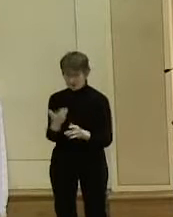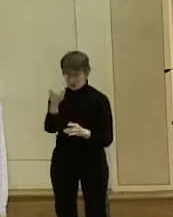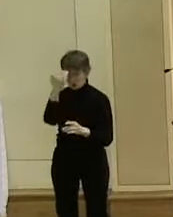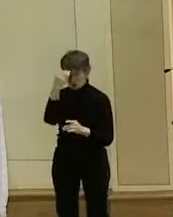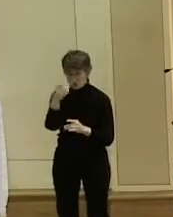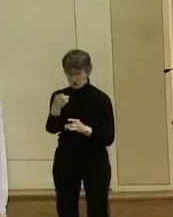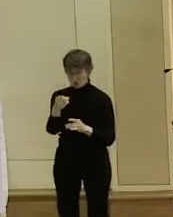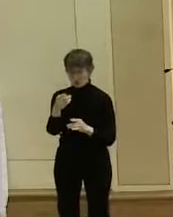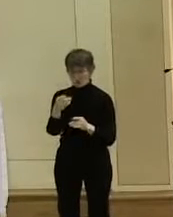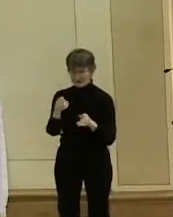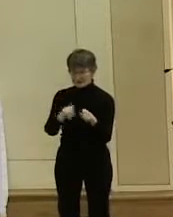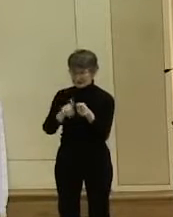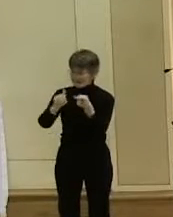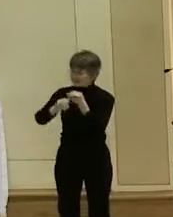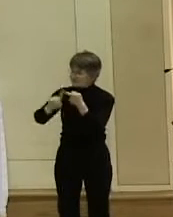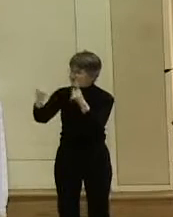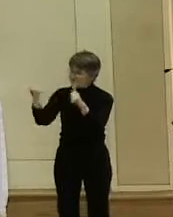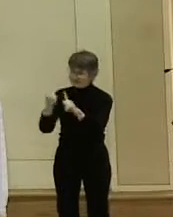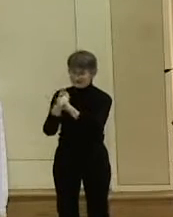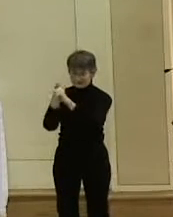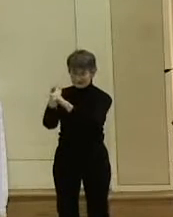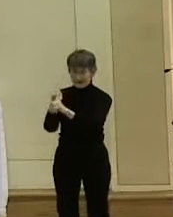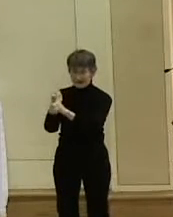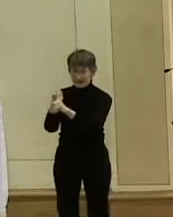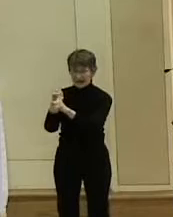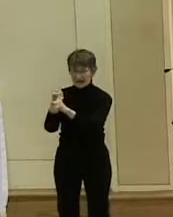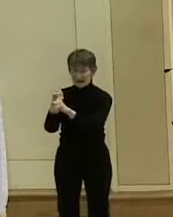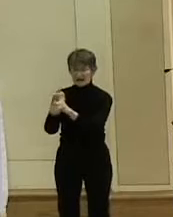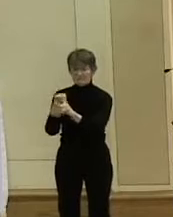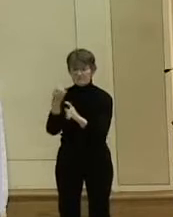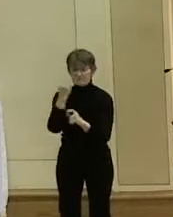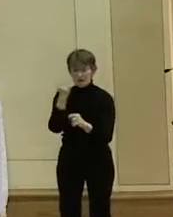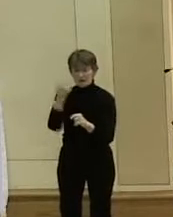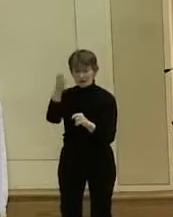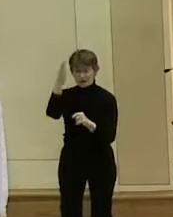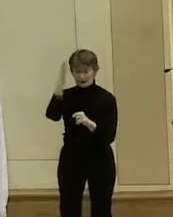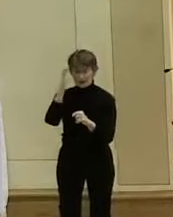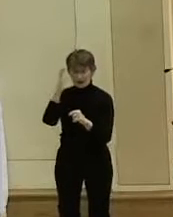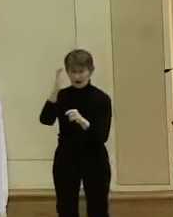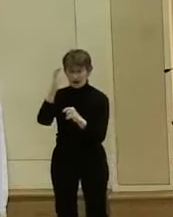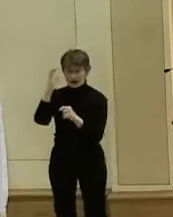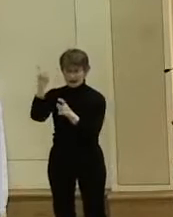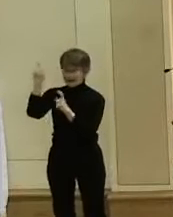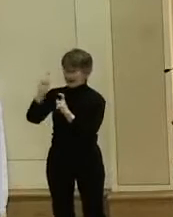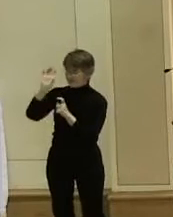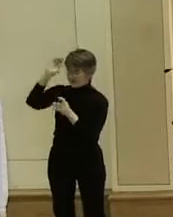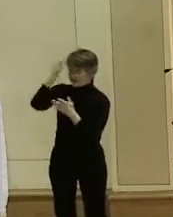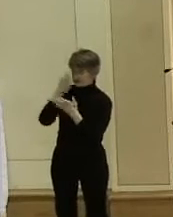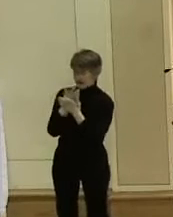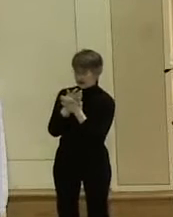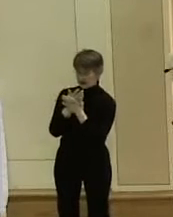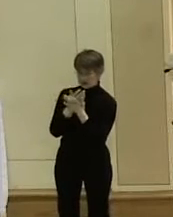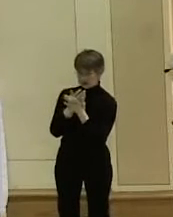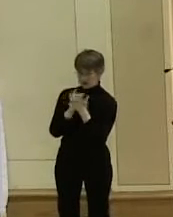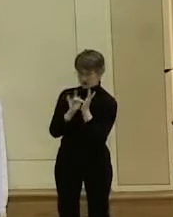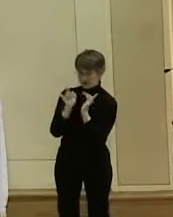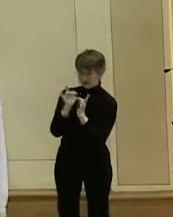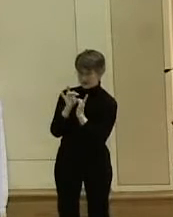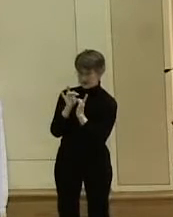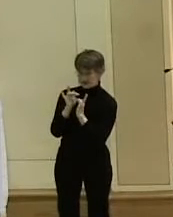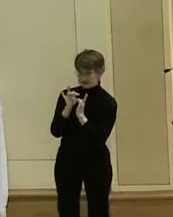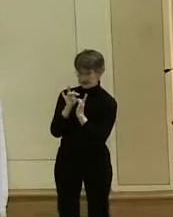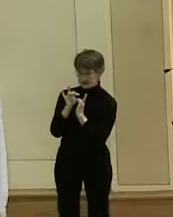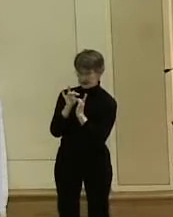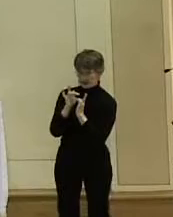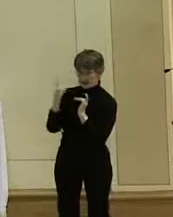friendship with somebody. And God revealed his name, and he revealed it in Jesus Christ, who is the Good Shepherd. The Old